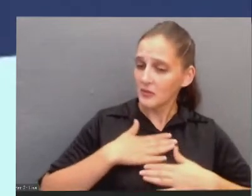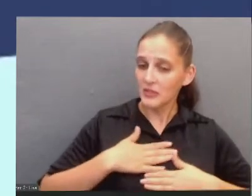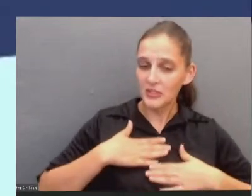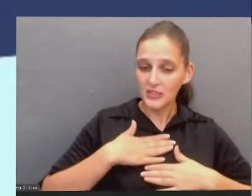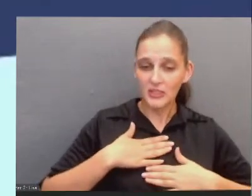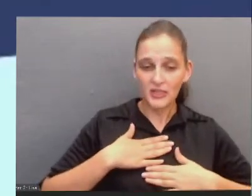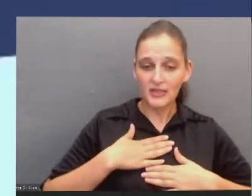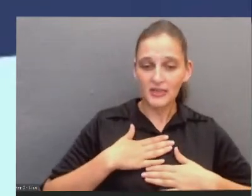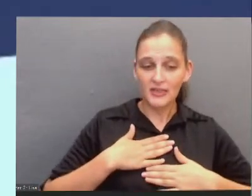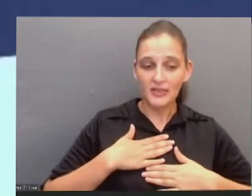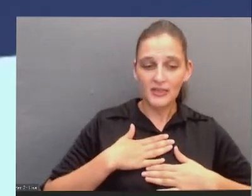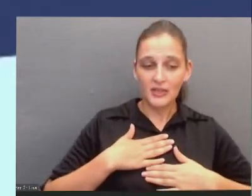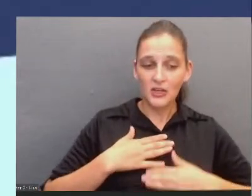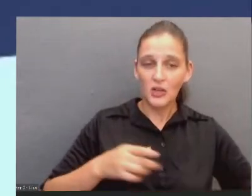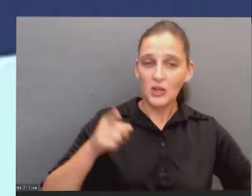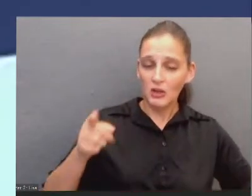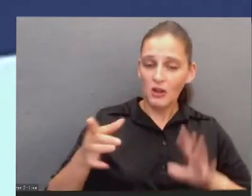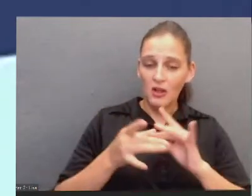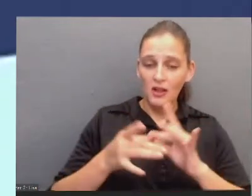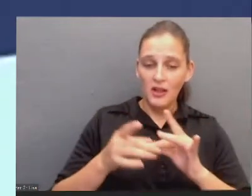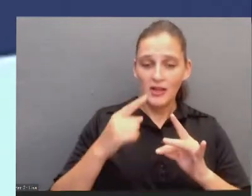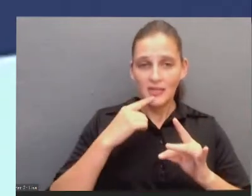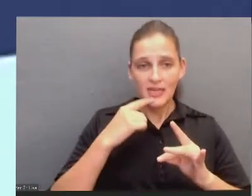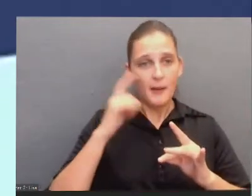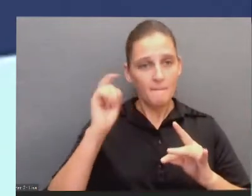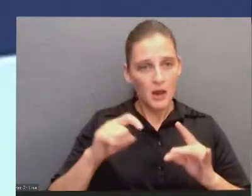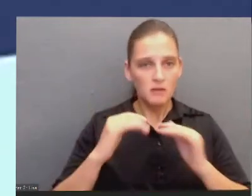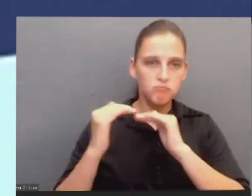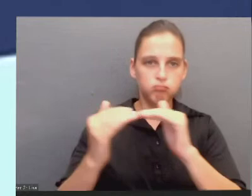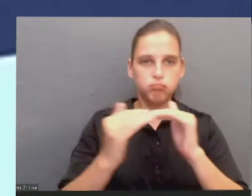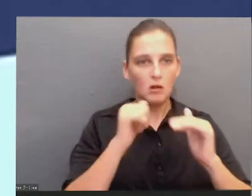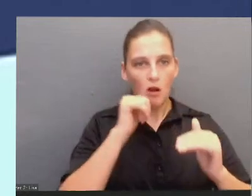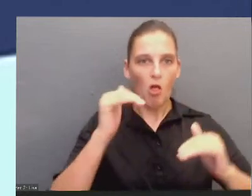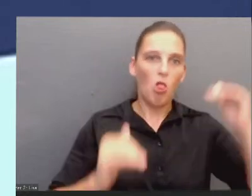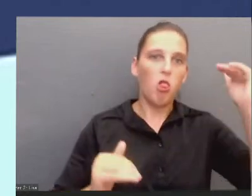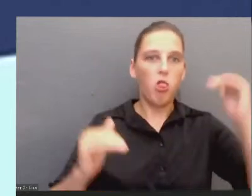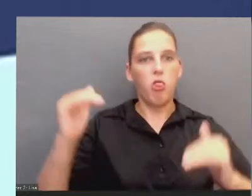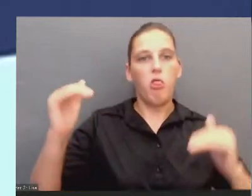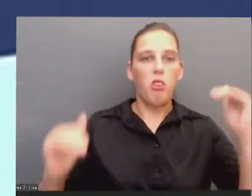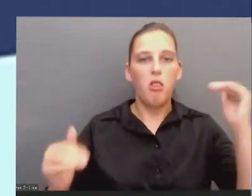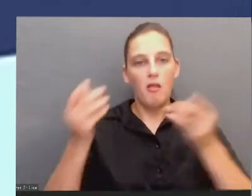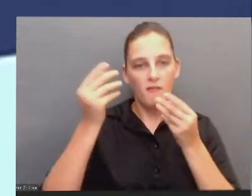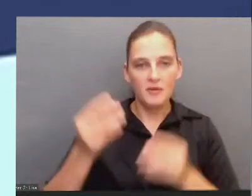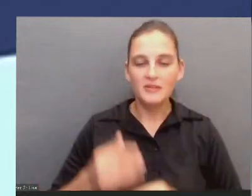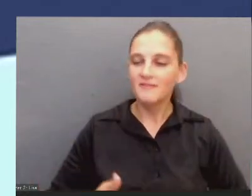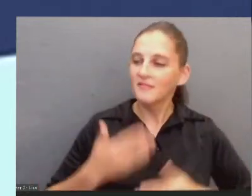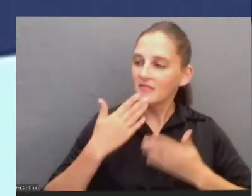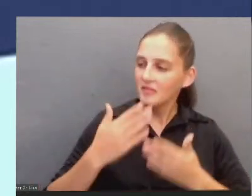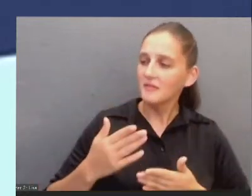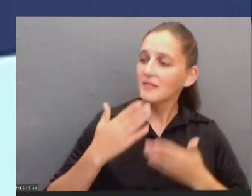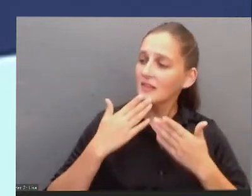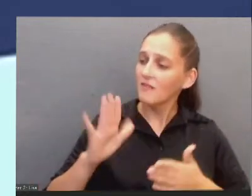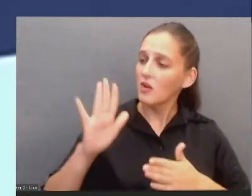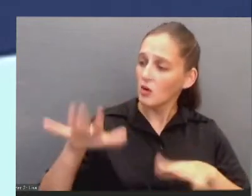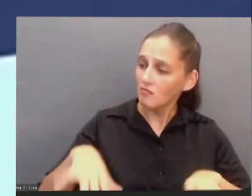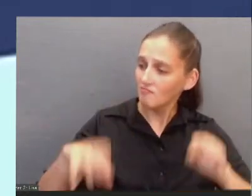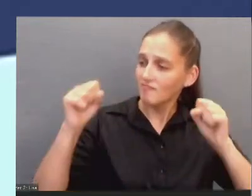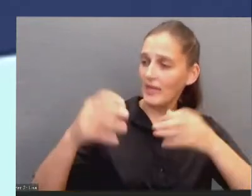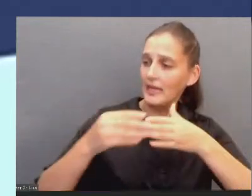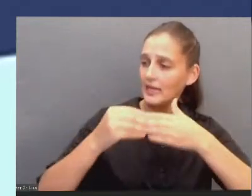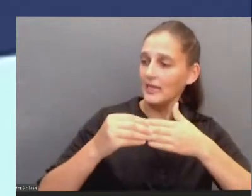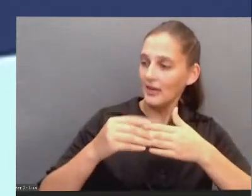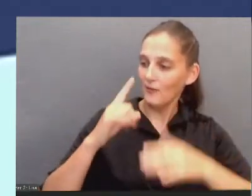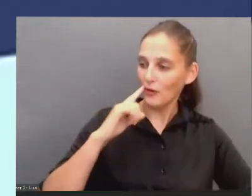enough. Disaggregated data, right? So important. So thank you again for your leadership of our former